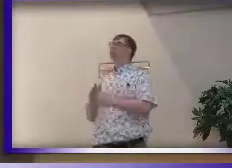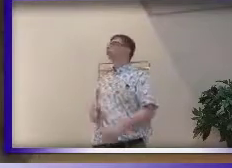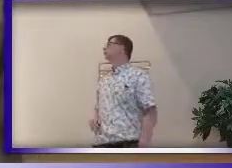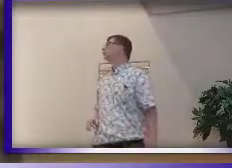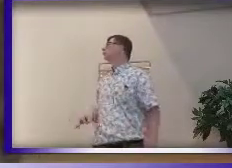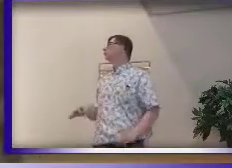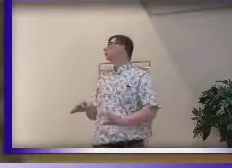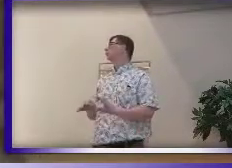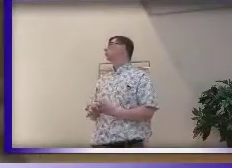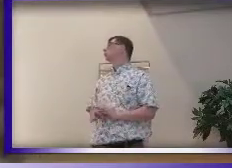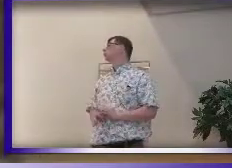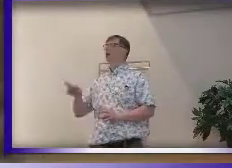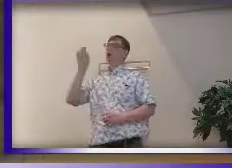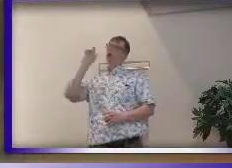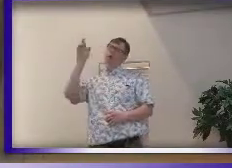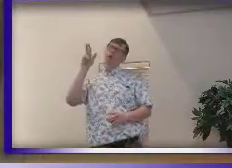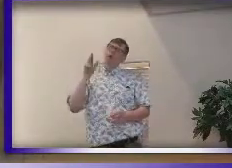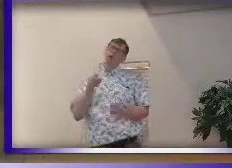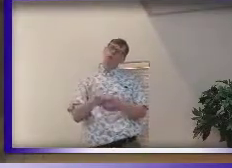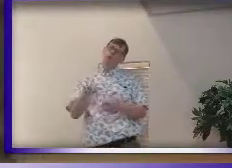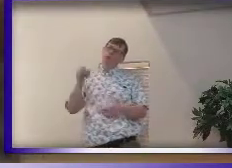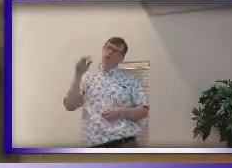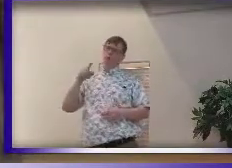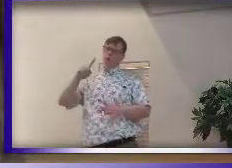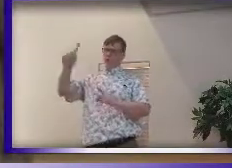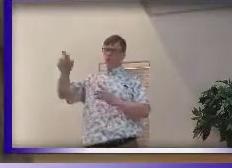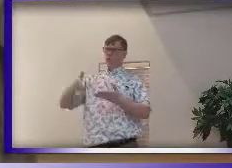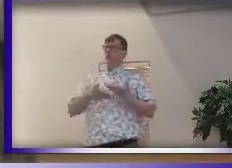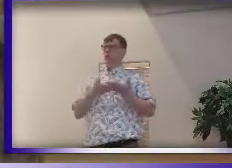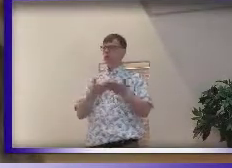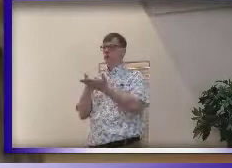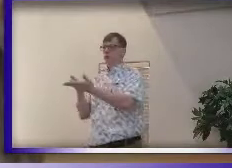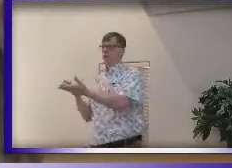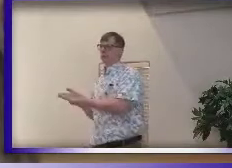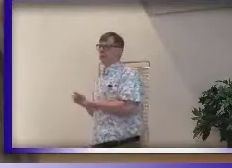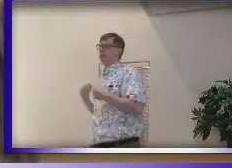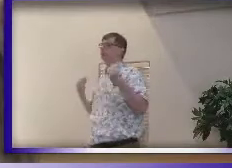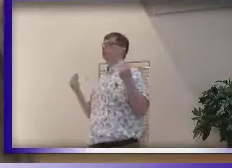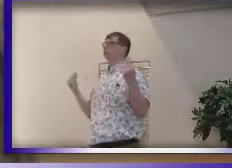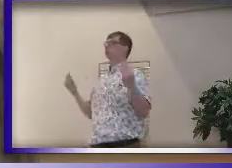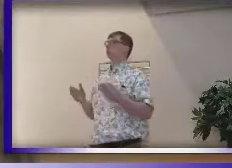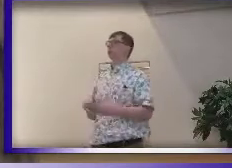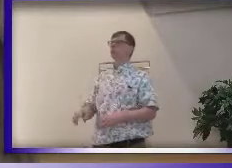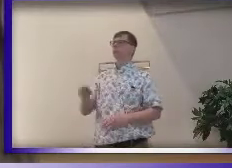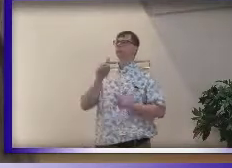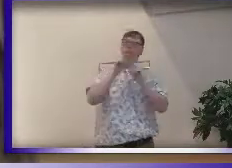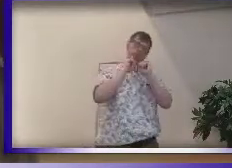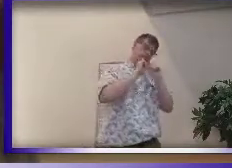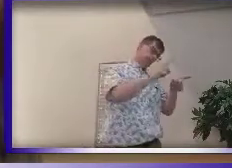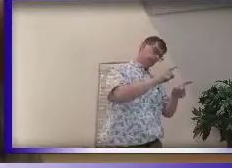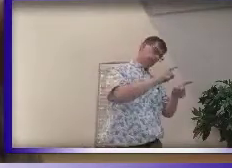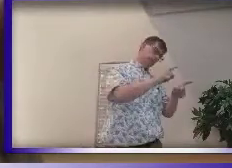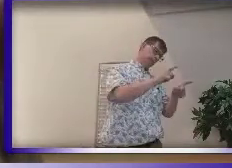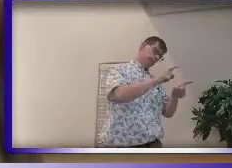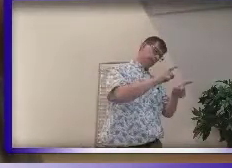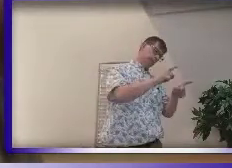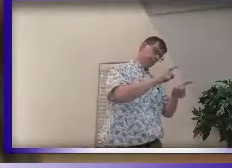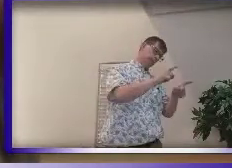Are you served by this stuff? Am I serving you by what I say on Sunday? Who have you